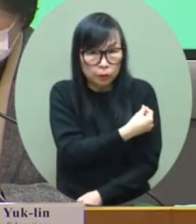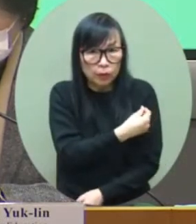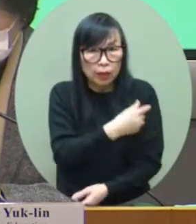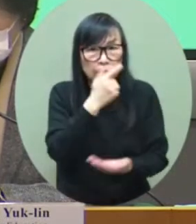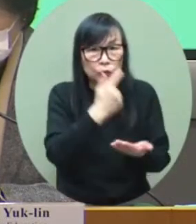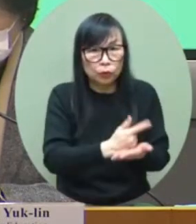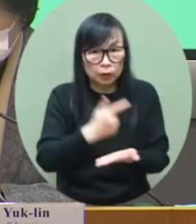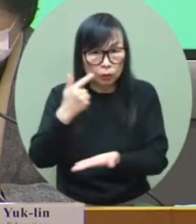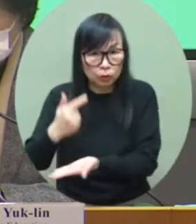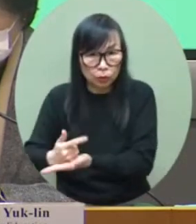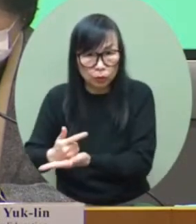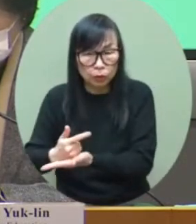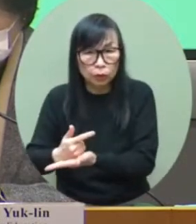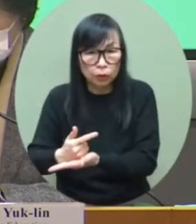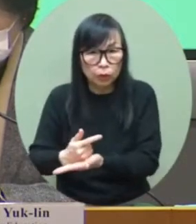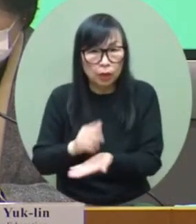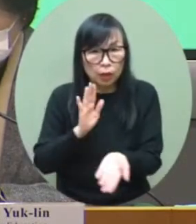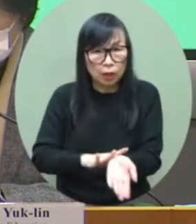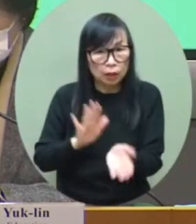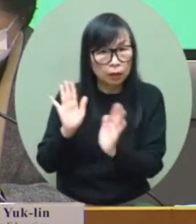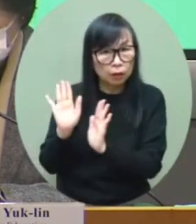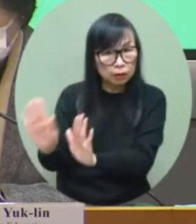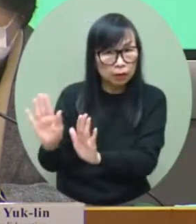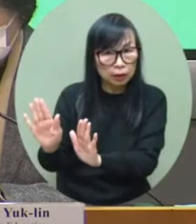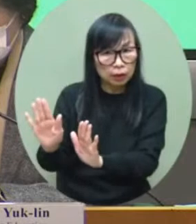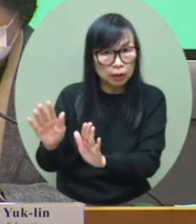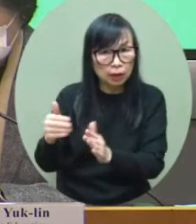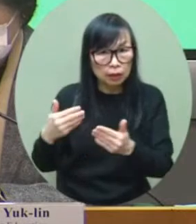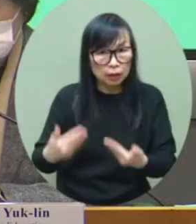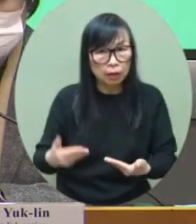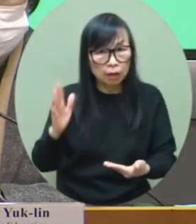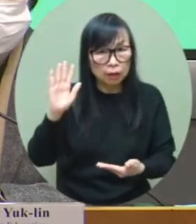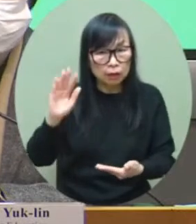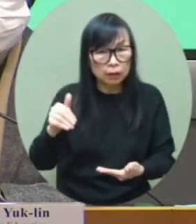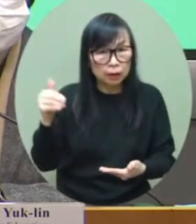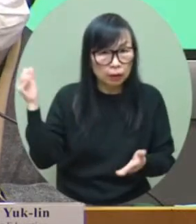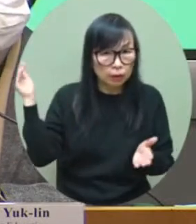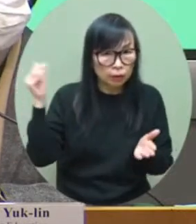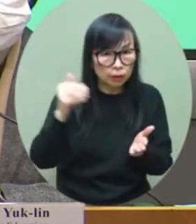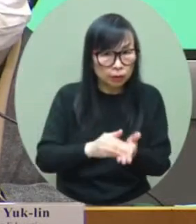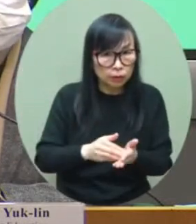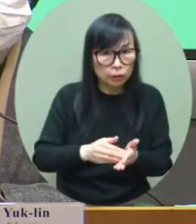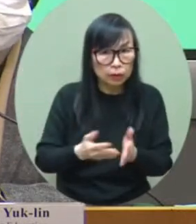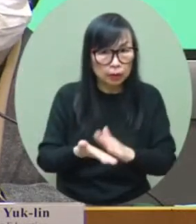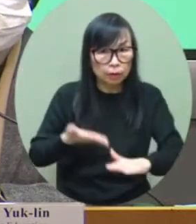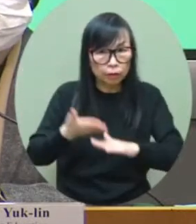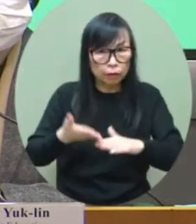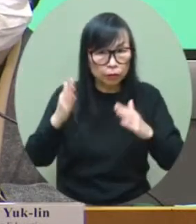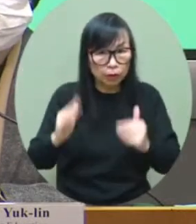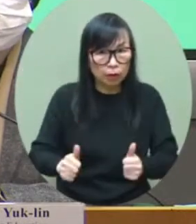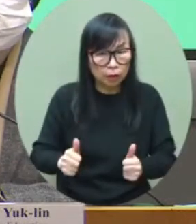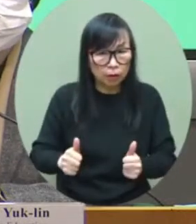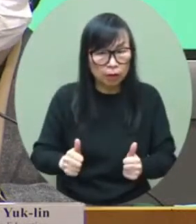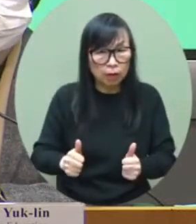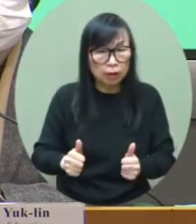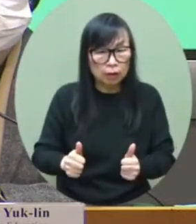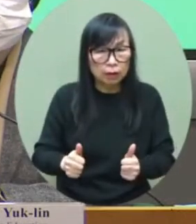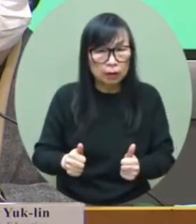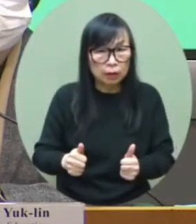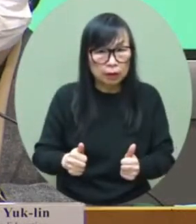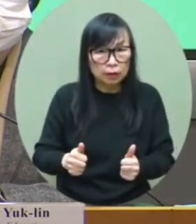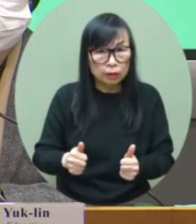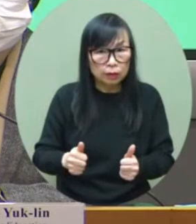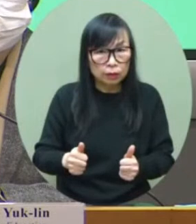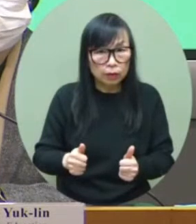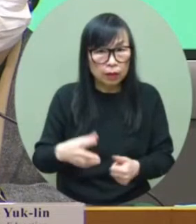pandemic. As for vaccination, it's of course a priority task for us. Now we are able to